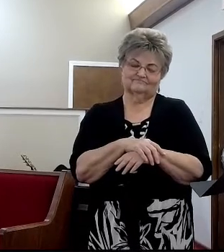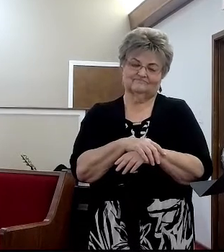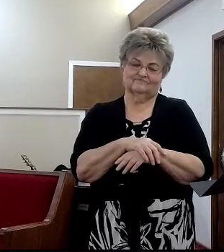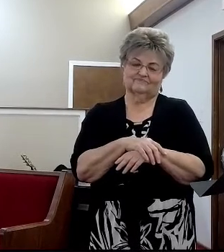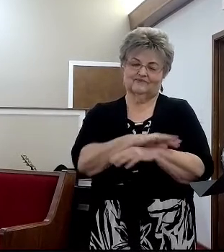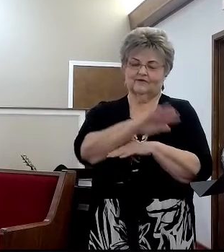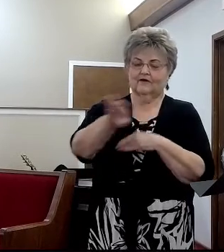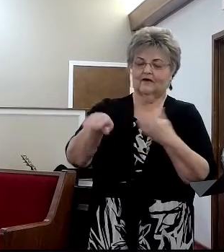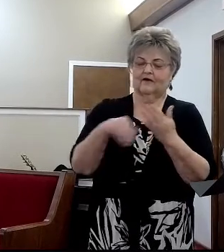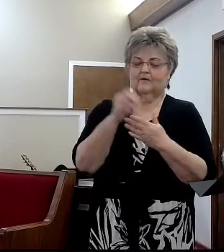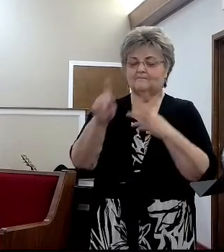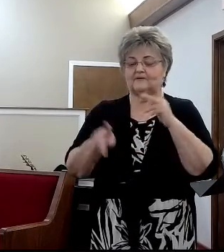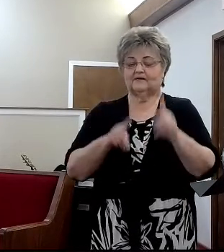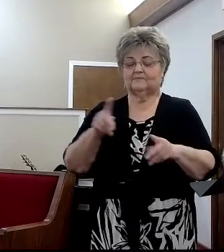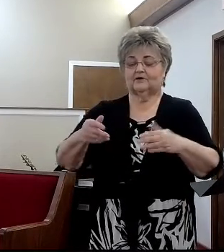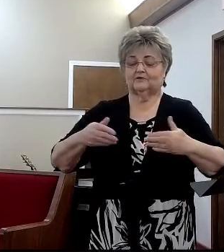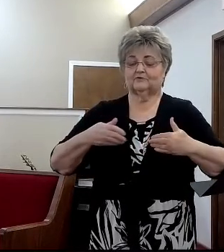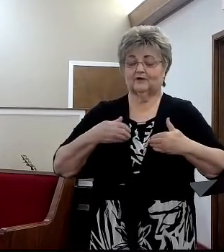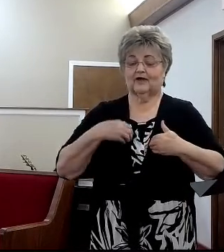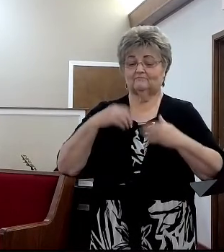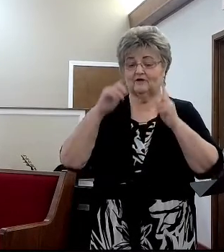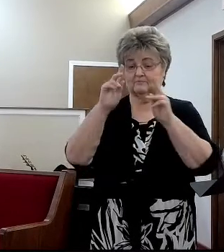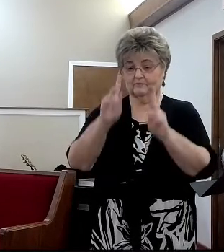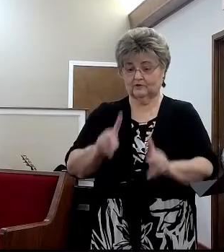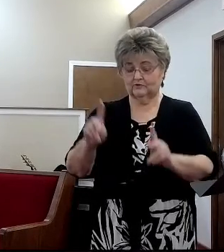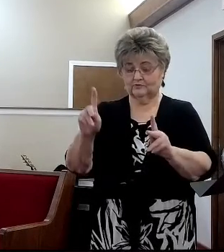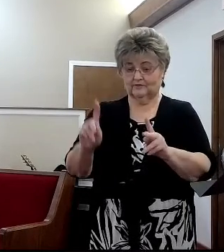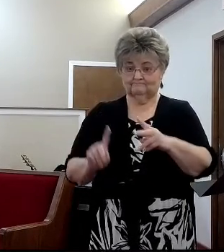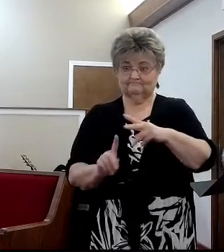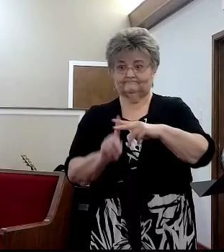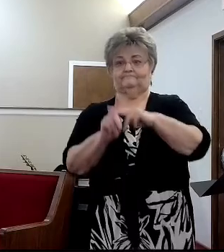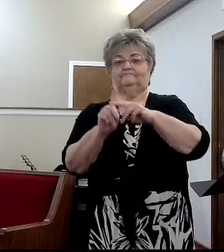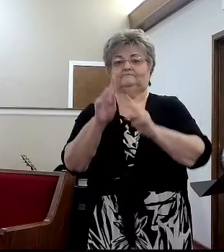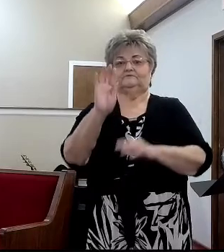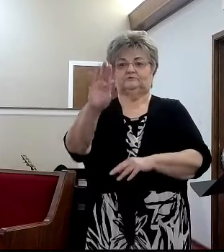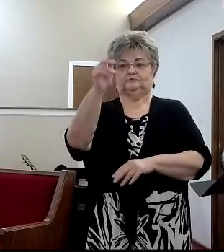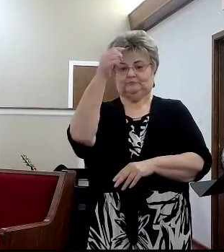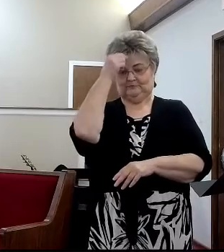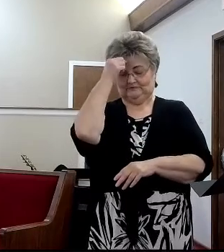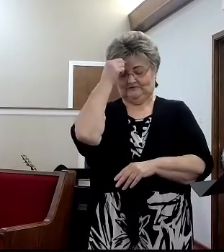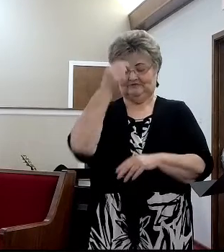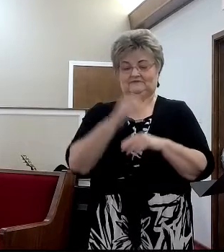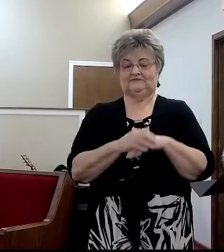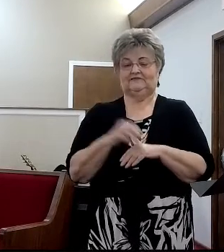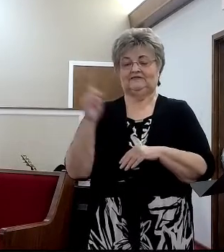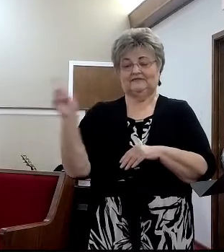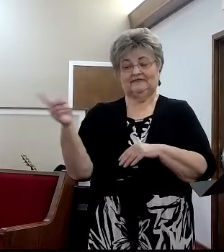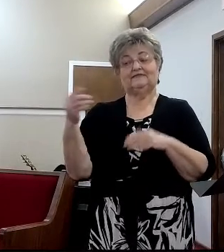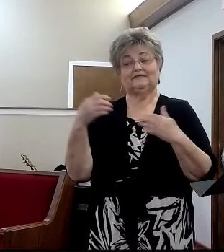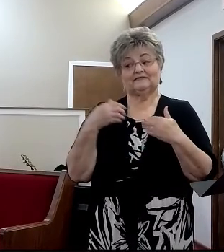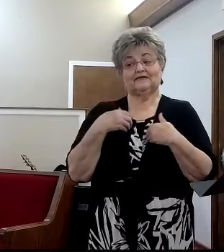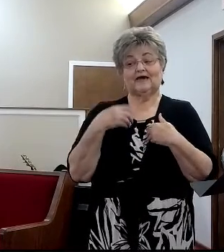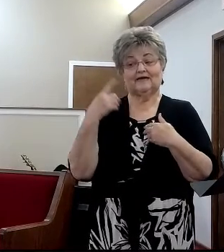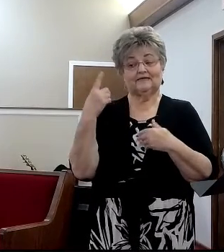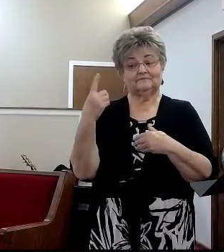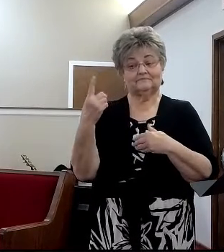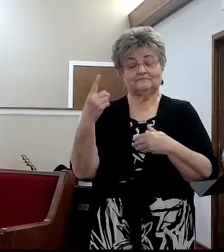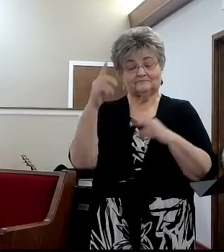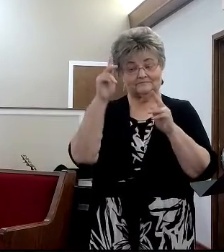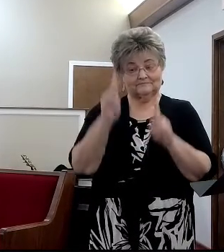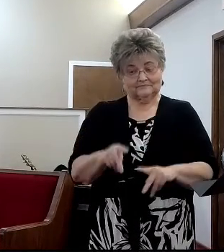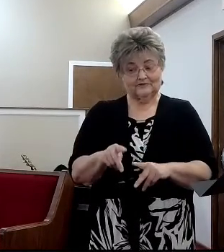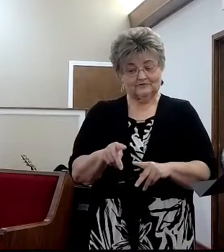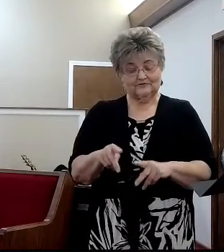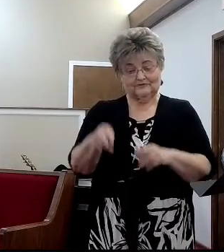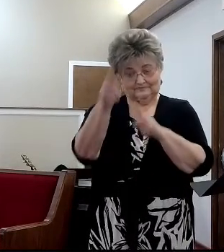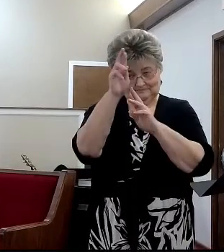Everybody probably had somebody just pop into their mind. I know that I did. I'm not saying that that's the right thing, but I'm just saying I think we all